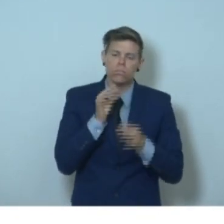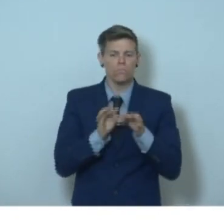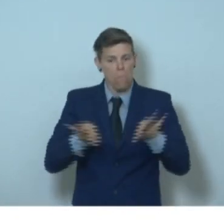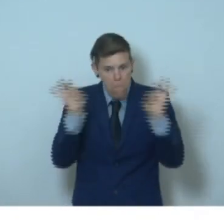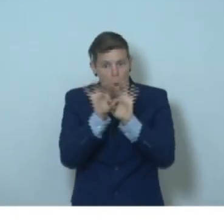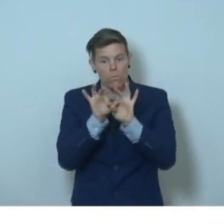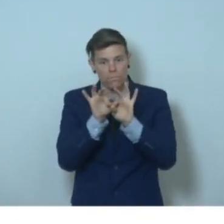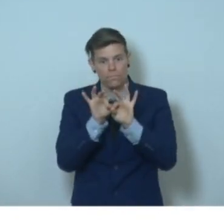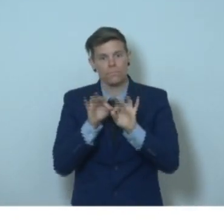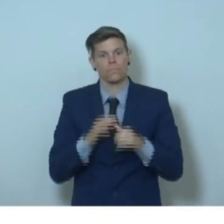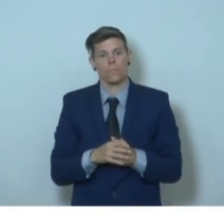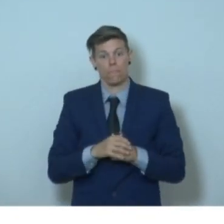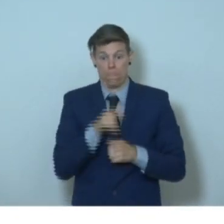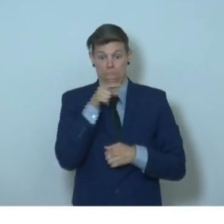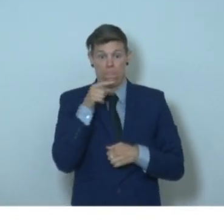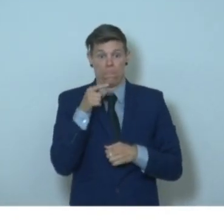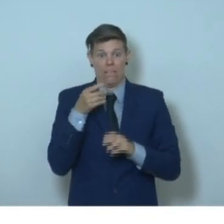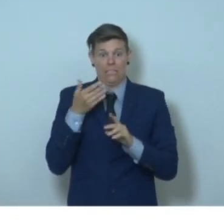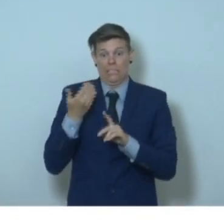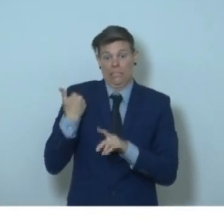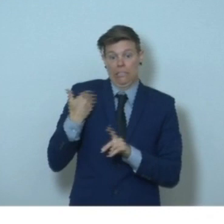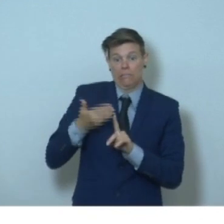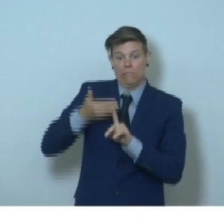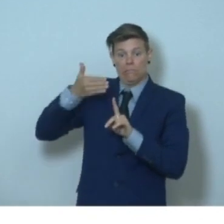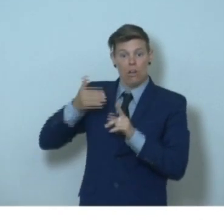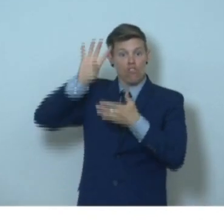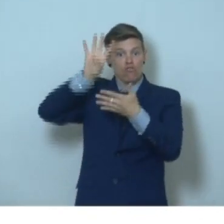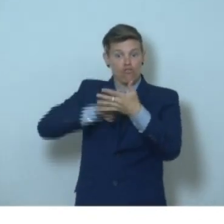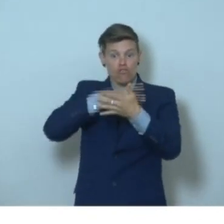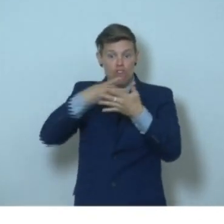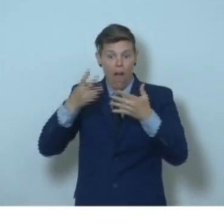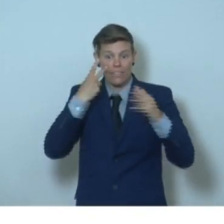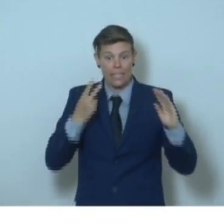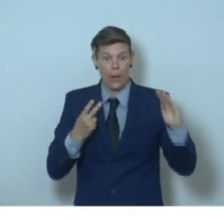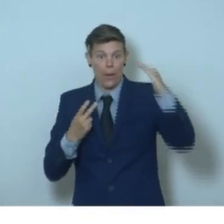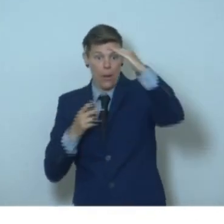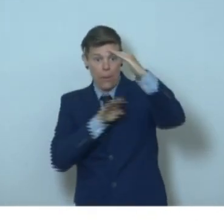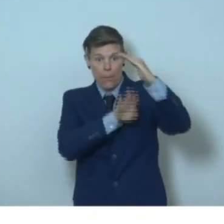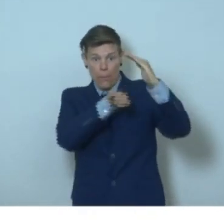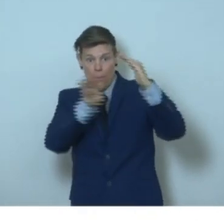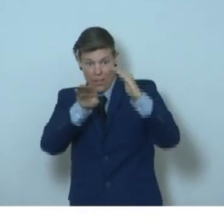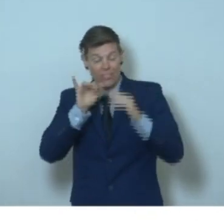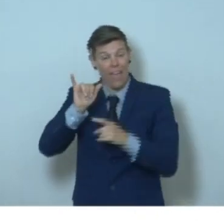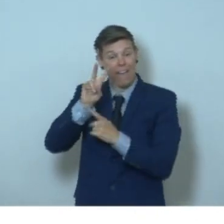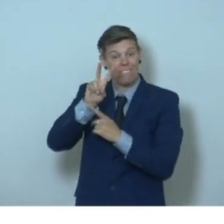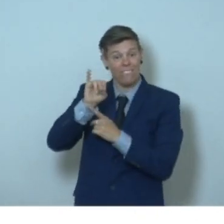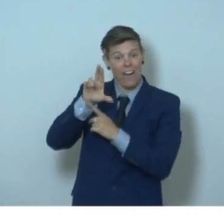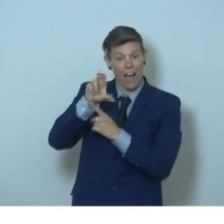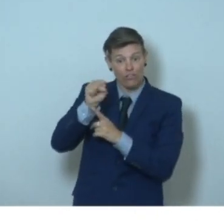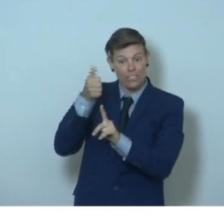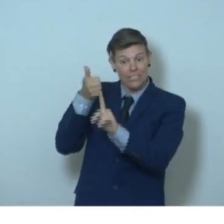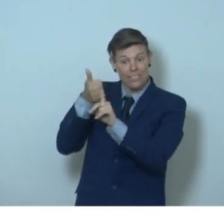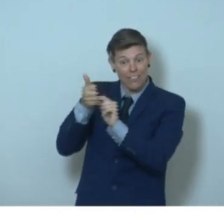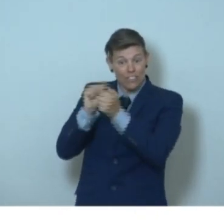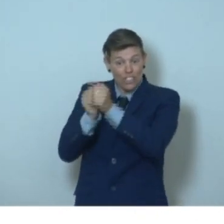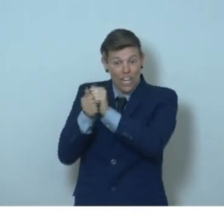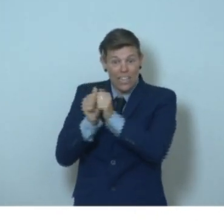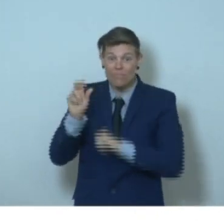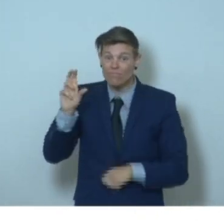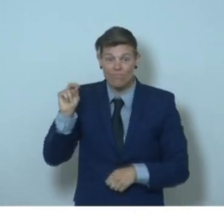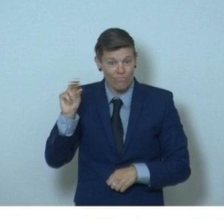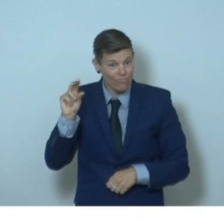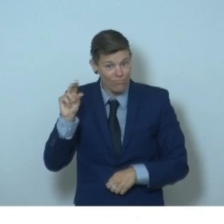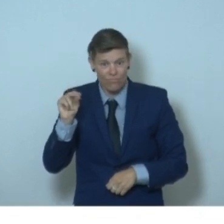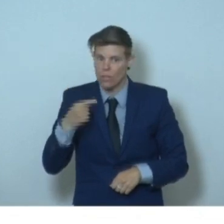really, as the previous graph is a graph of what we do. The virus is the same. It doesn't change. The more we get together, the more